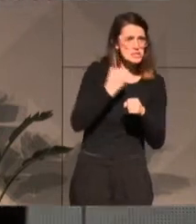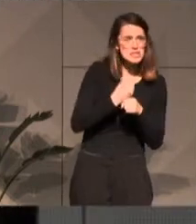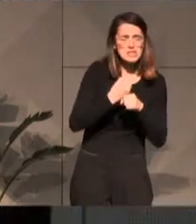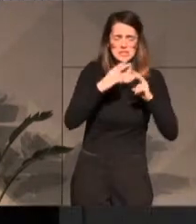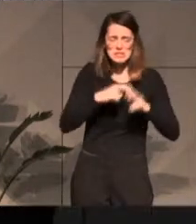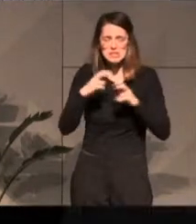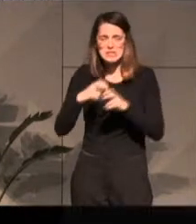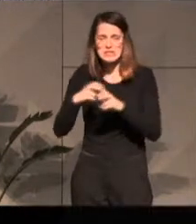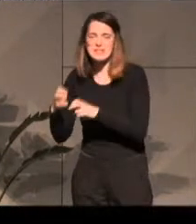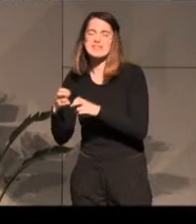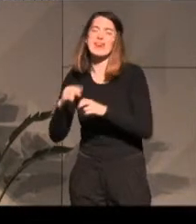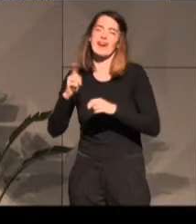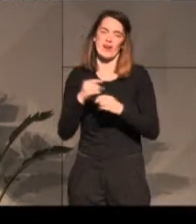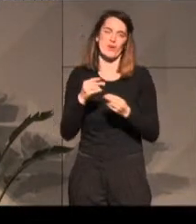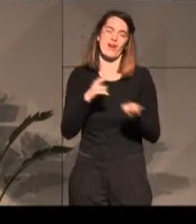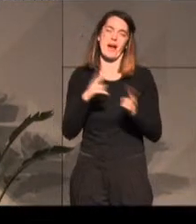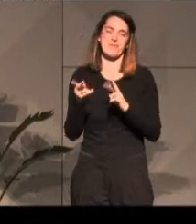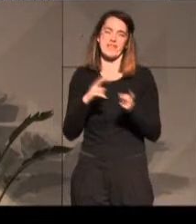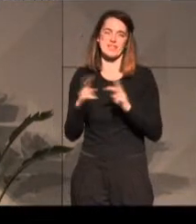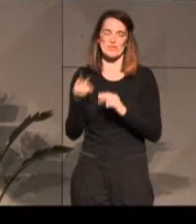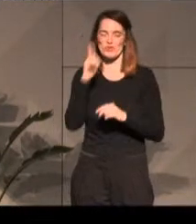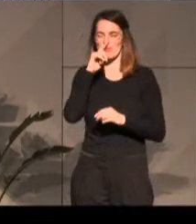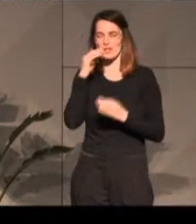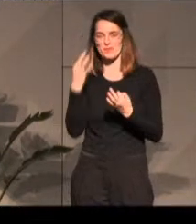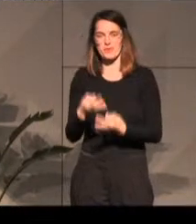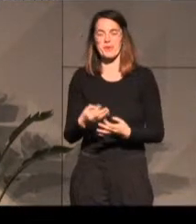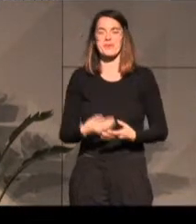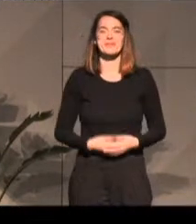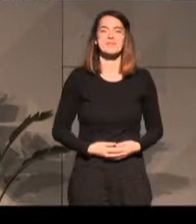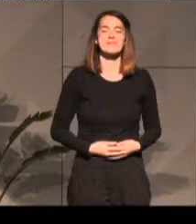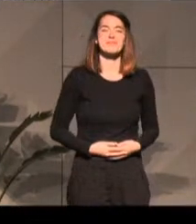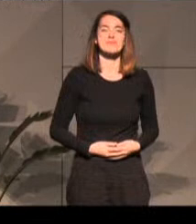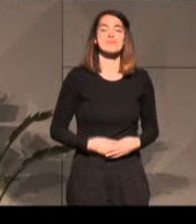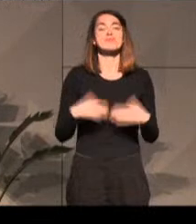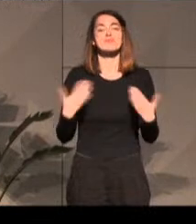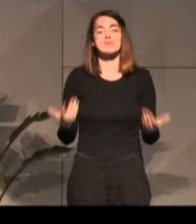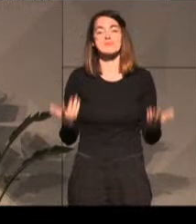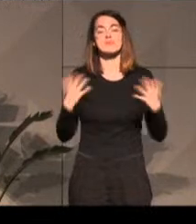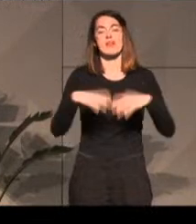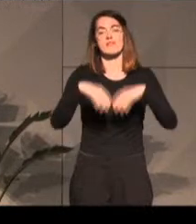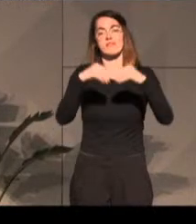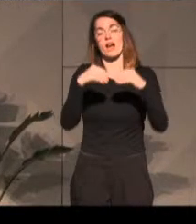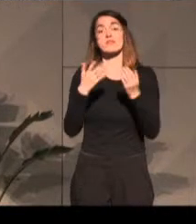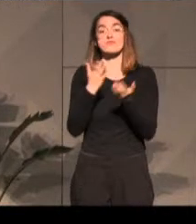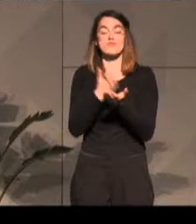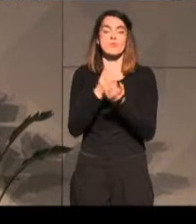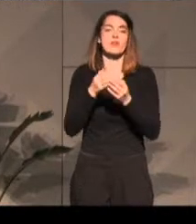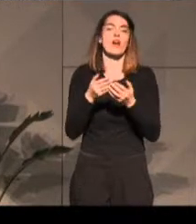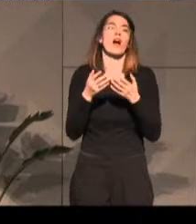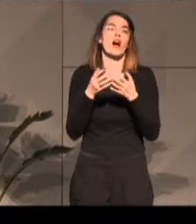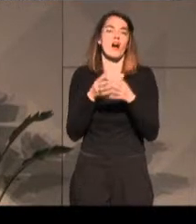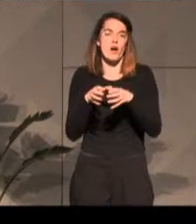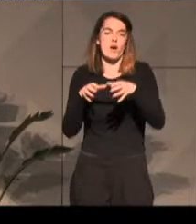that is expected from you on a daily basis. When we reached the target region, the